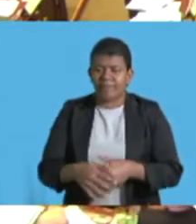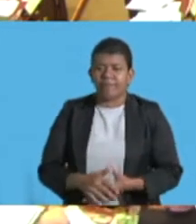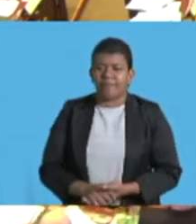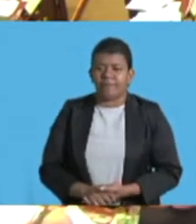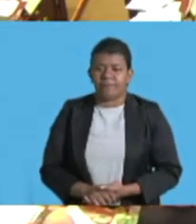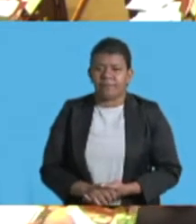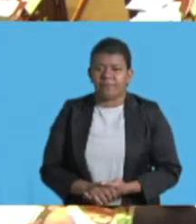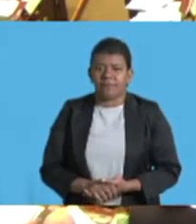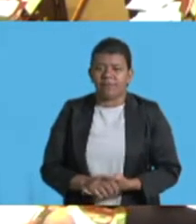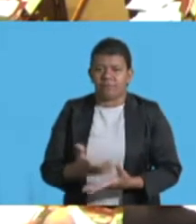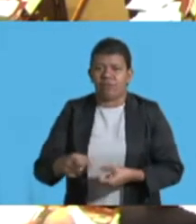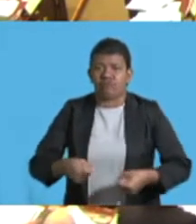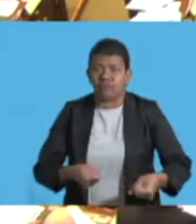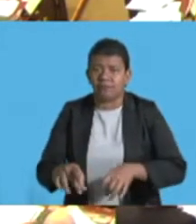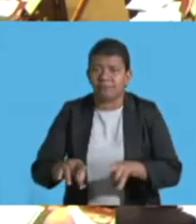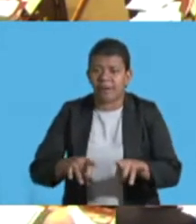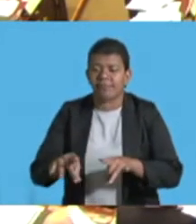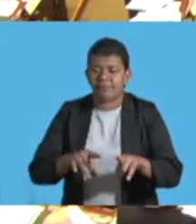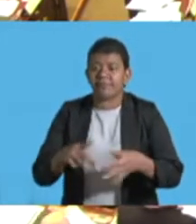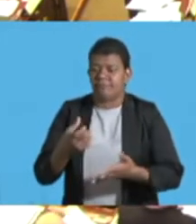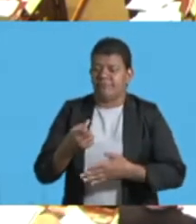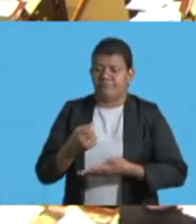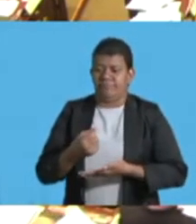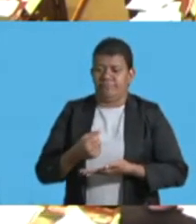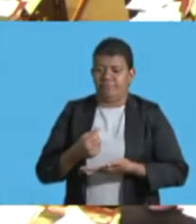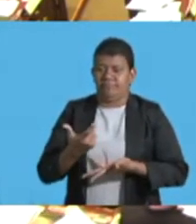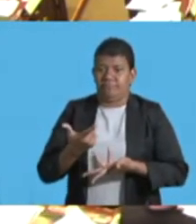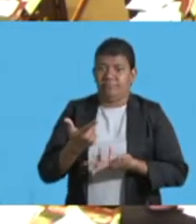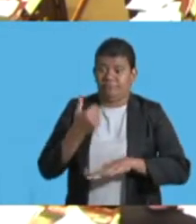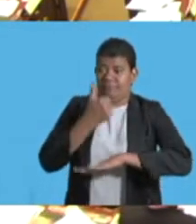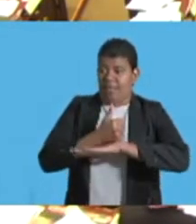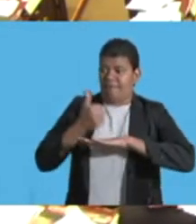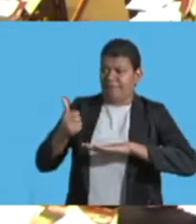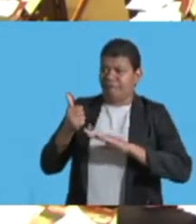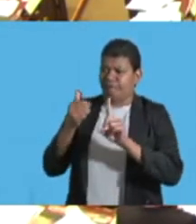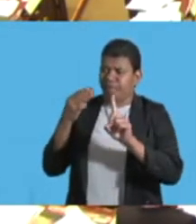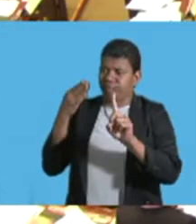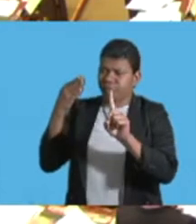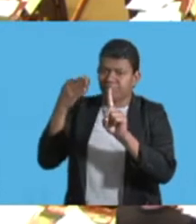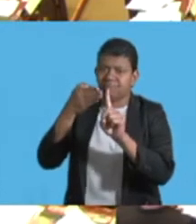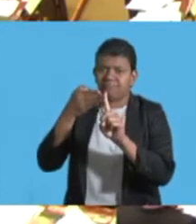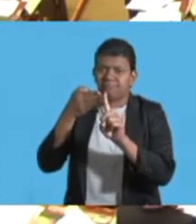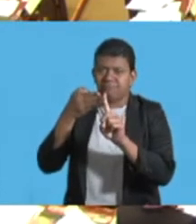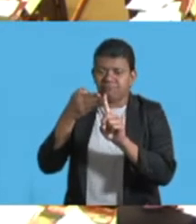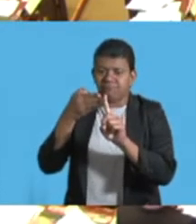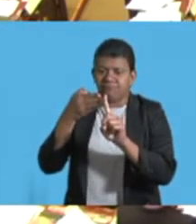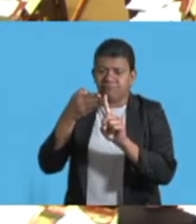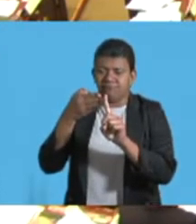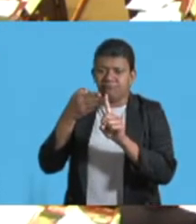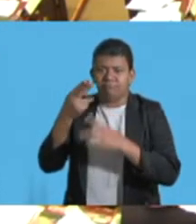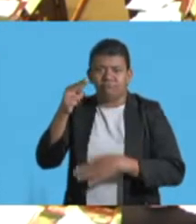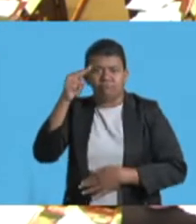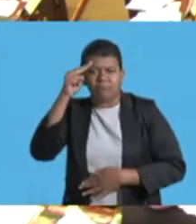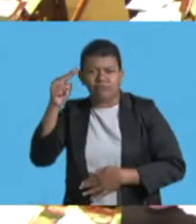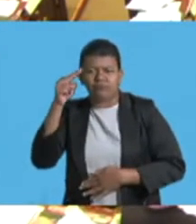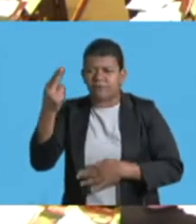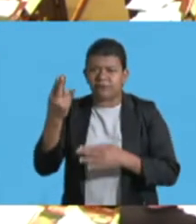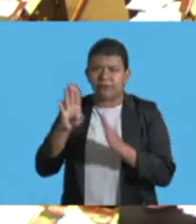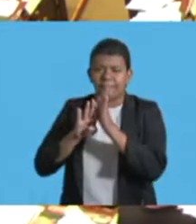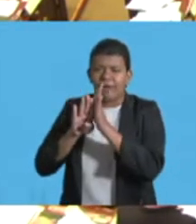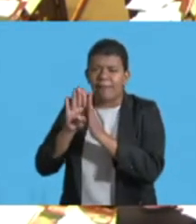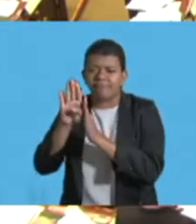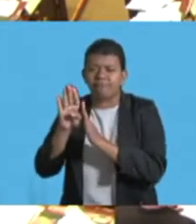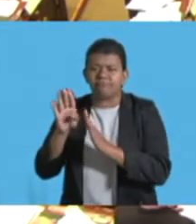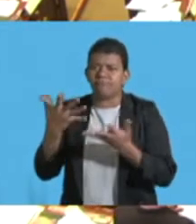Speaker, the government has set an ambitious target in our National Development Plan to achieve 100% of Fiji's